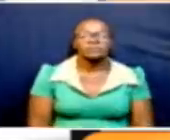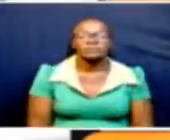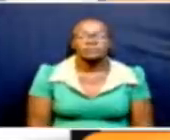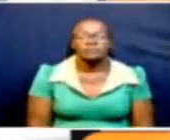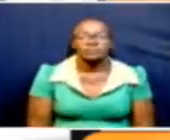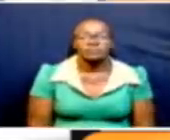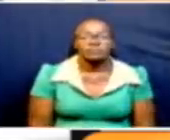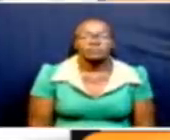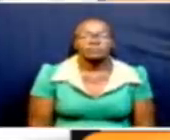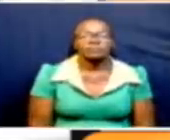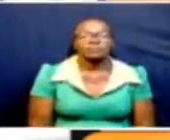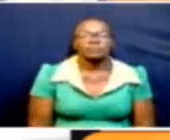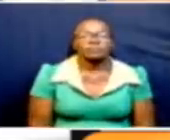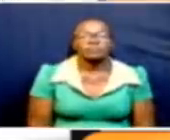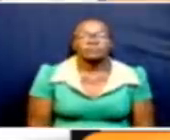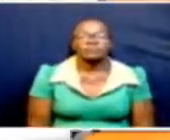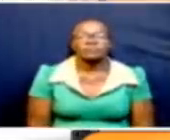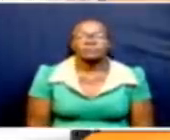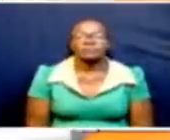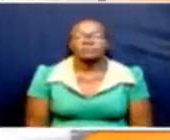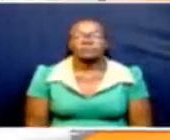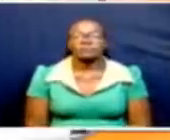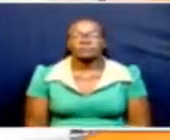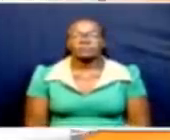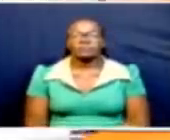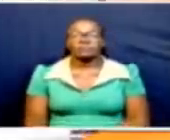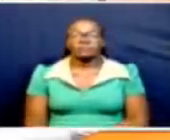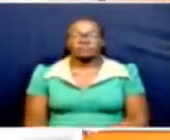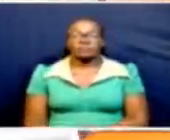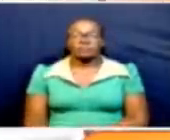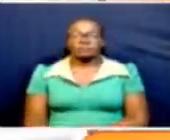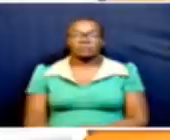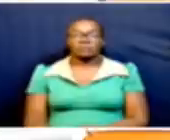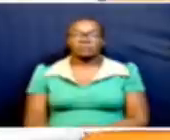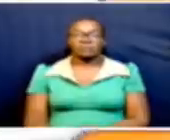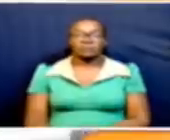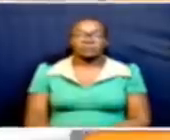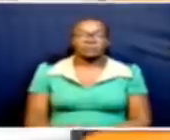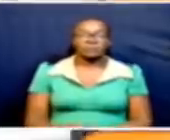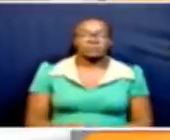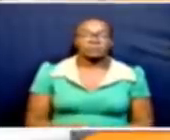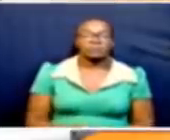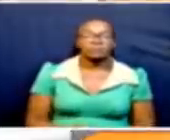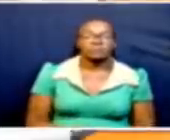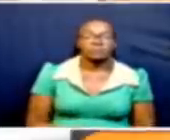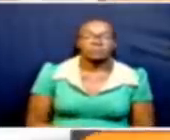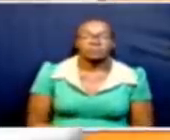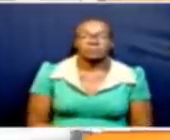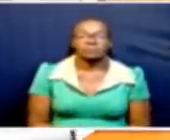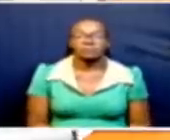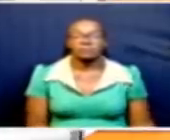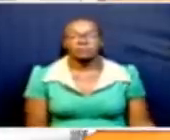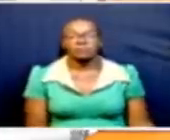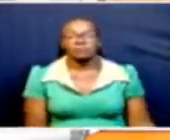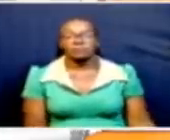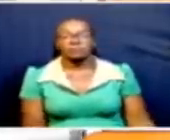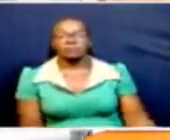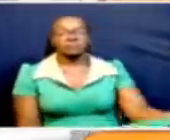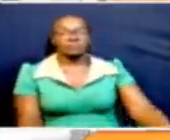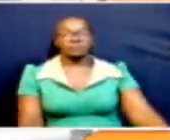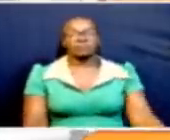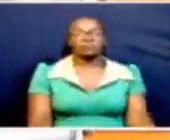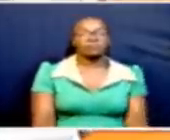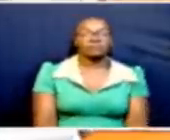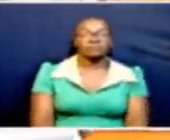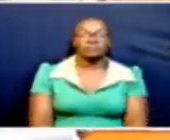have everything. Yeah. But if you tell us, can you tell me, do you remember which year you bought that suit? Do you remember, do